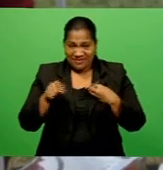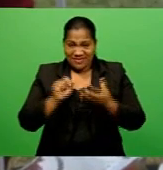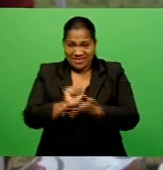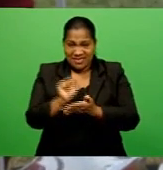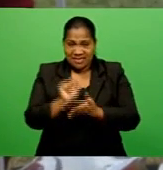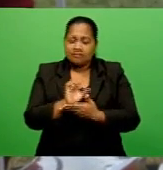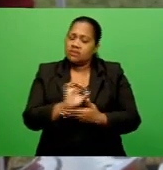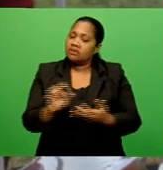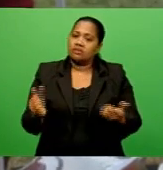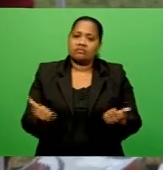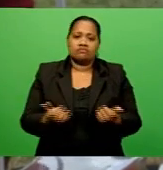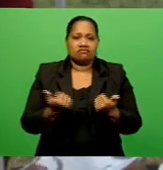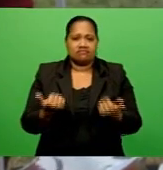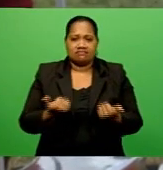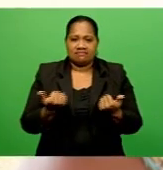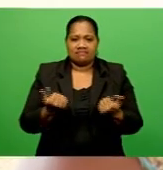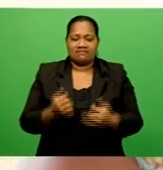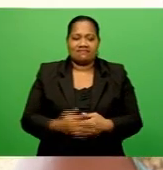enough.